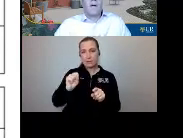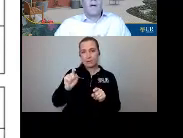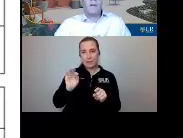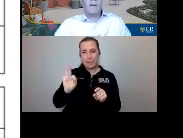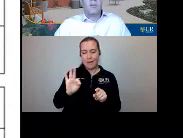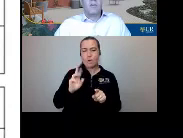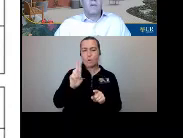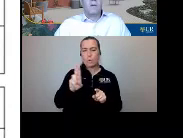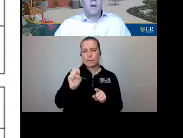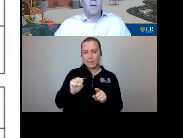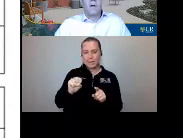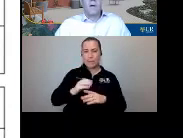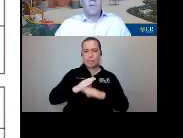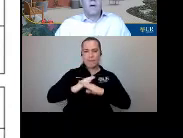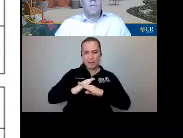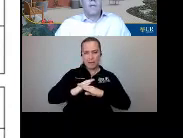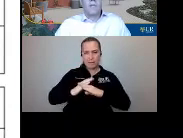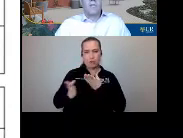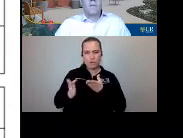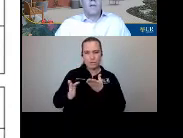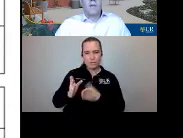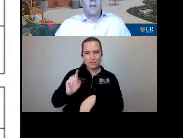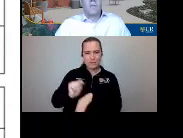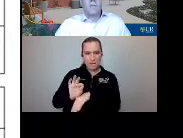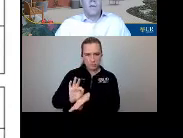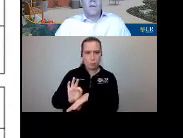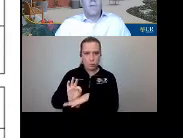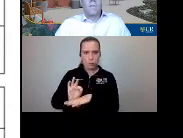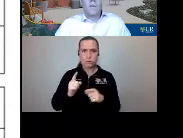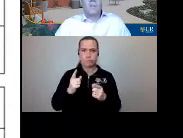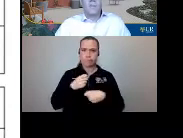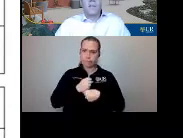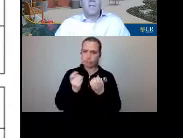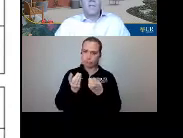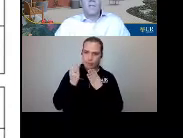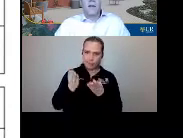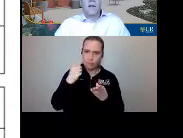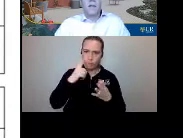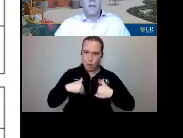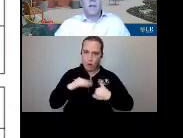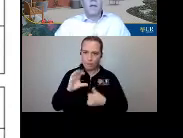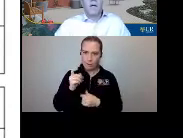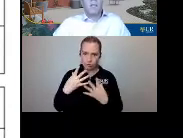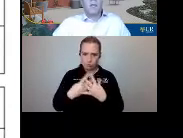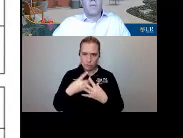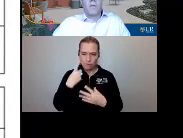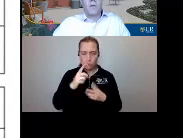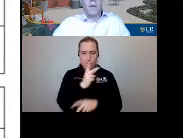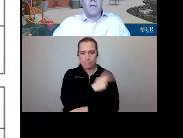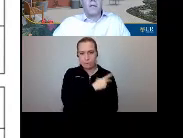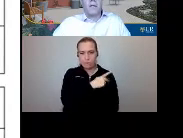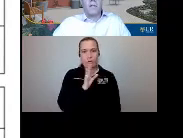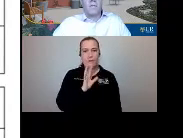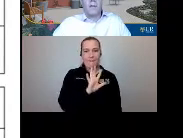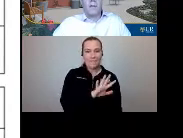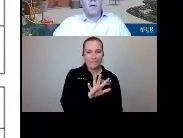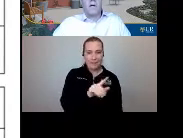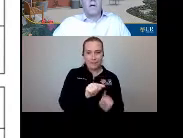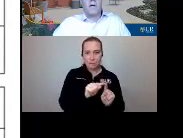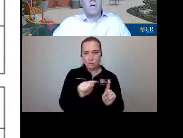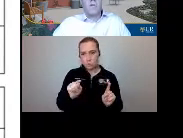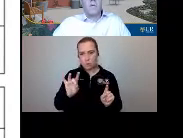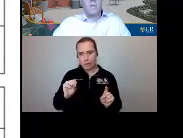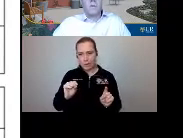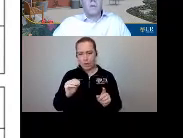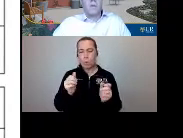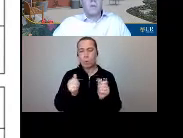a recommendation, a grade B recommendation for lung cancer screening for patients aged 55 to 80 with a 30-pack year history